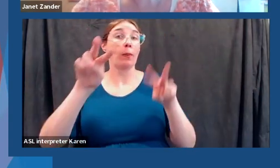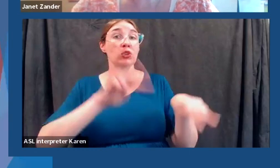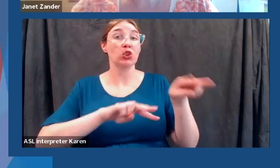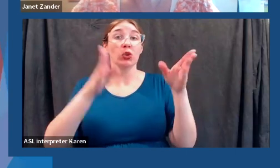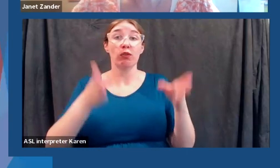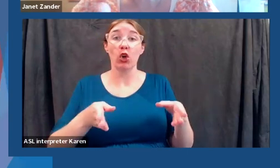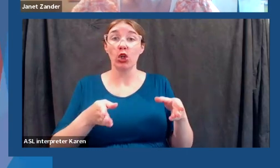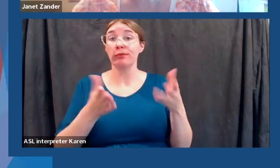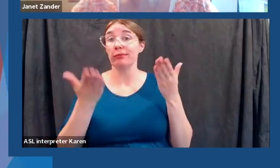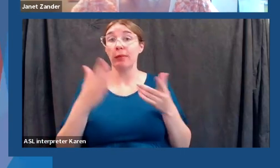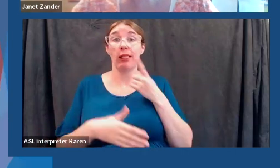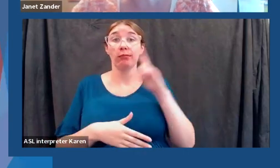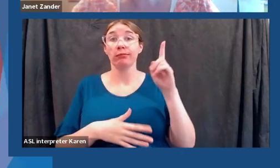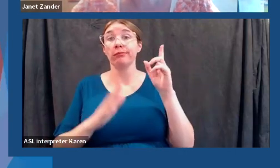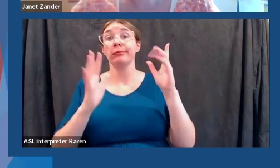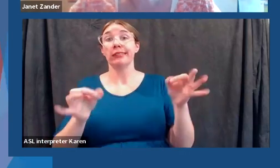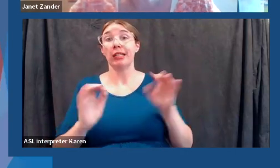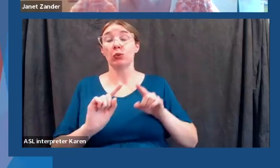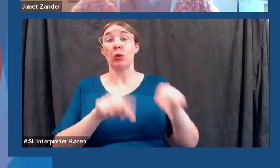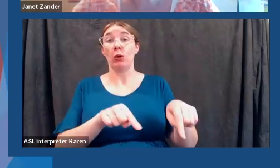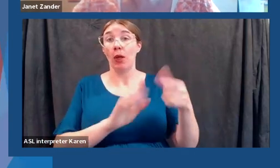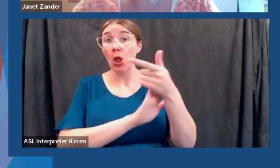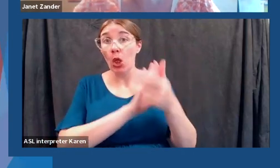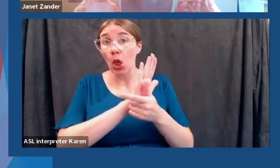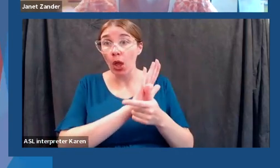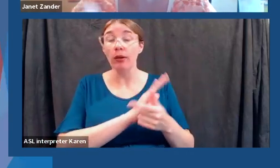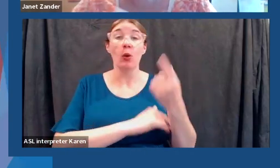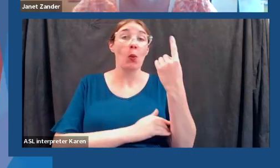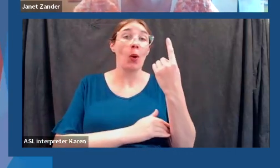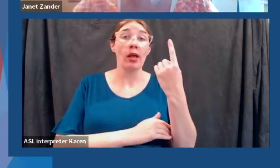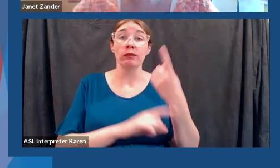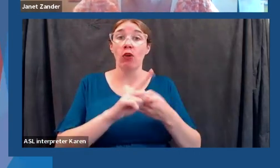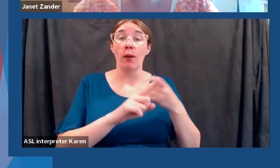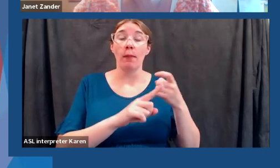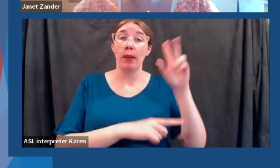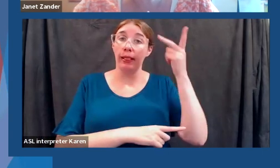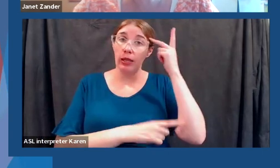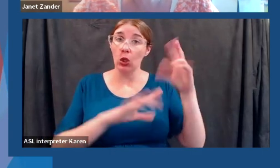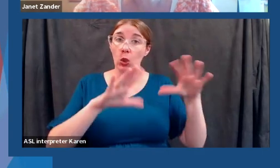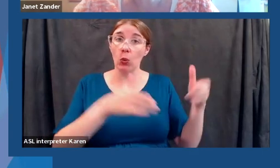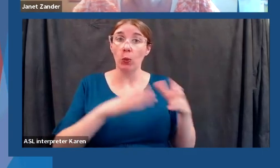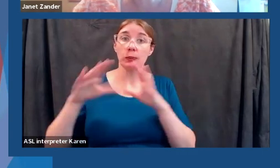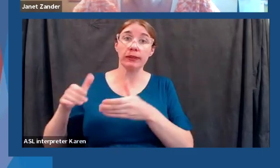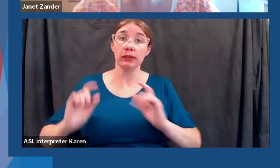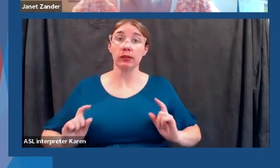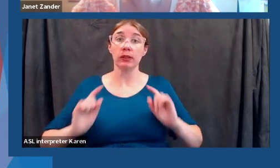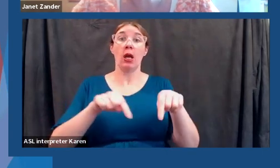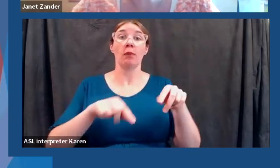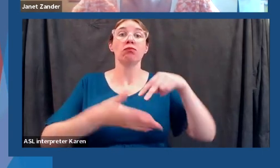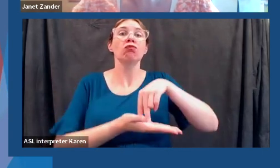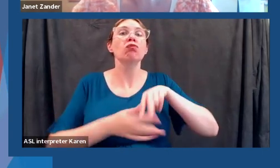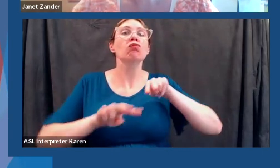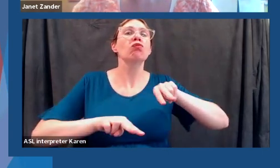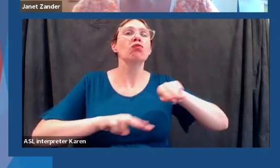observer from each of the two main political parties is allowed to be present. Sometimes they are, sometimes they aren't, but it is something they're allowed to